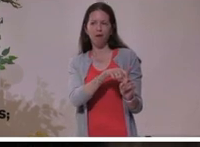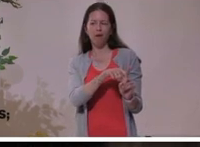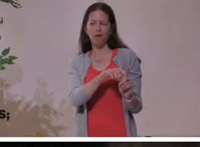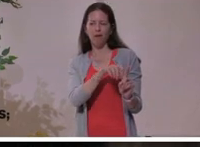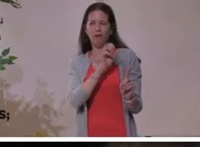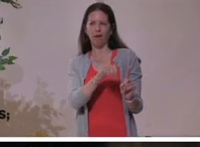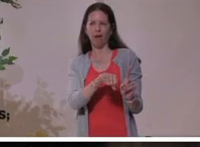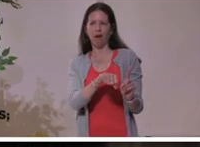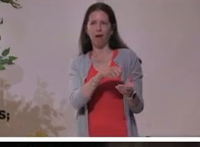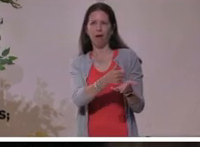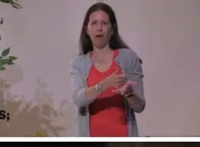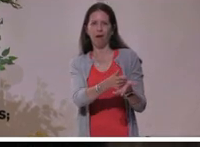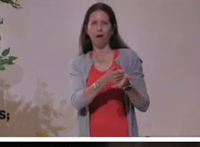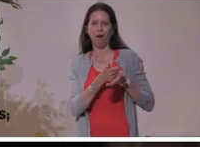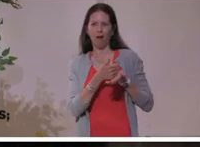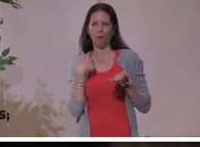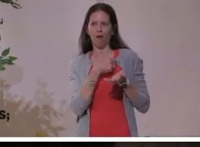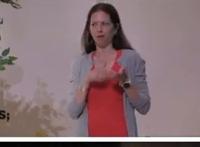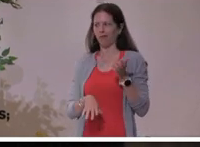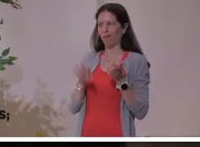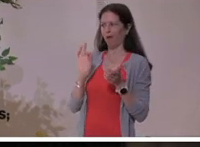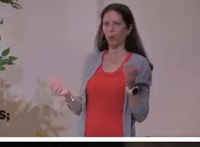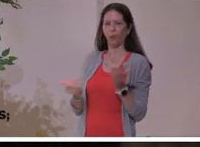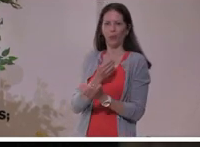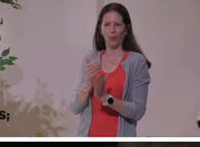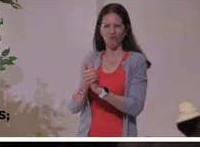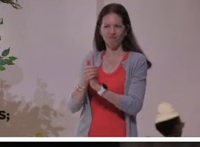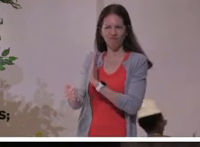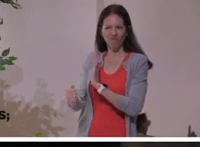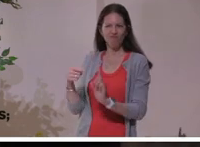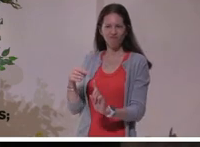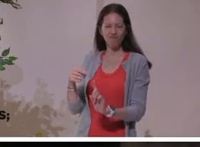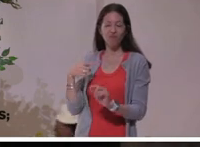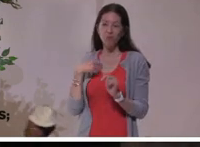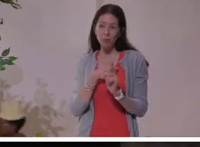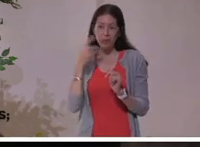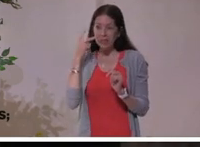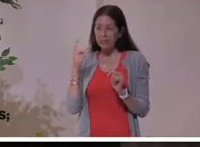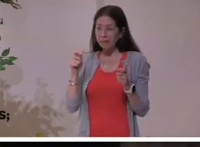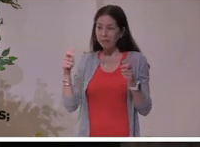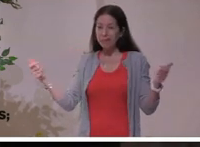help us find this talent. I mean, we never saw it in any of the major magazines, and